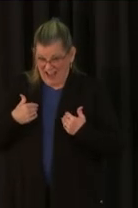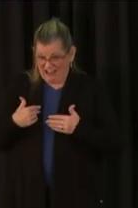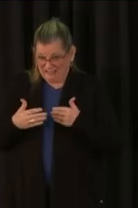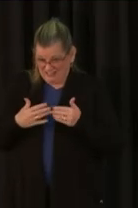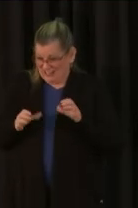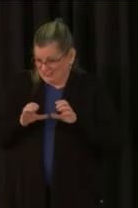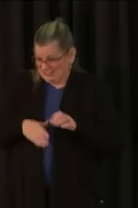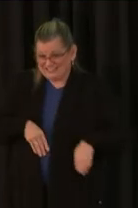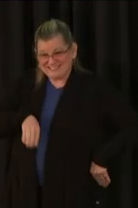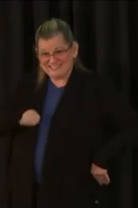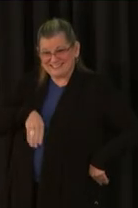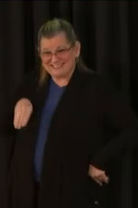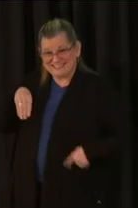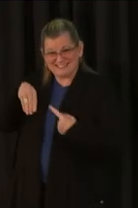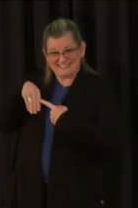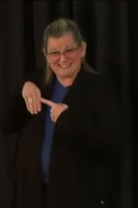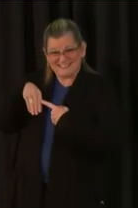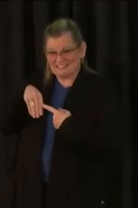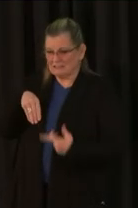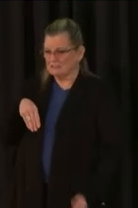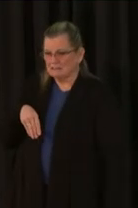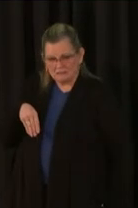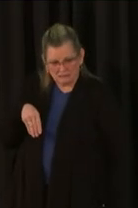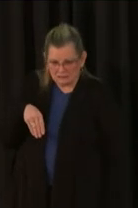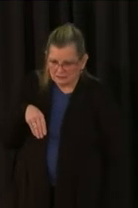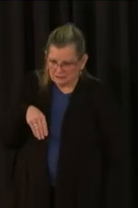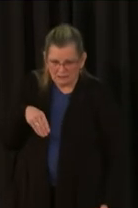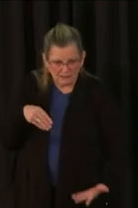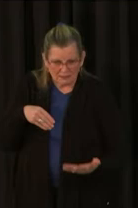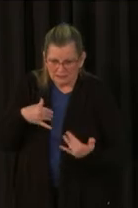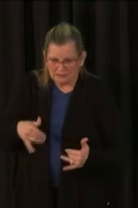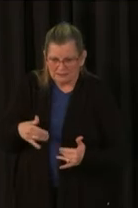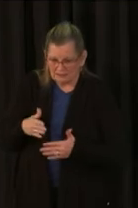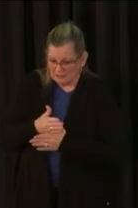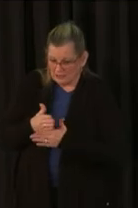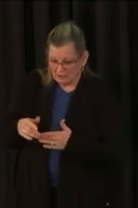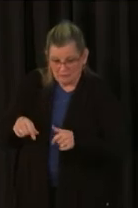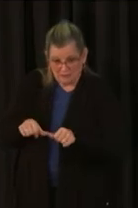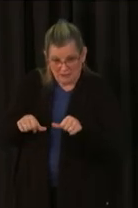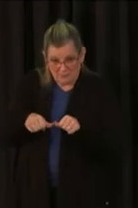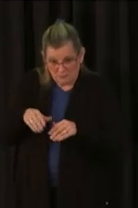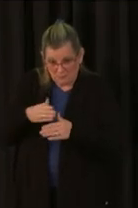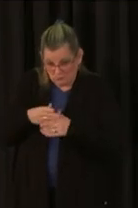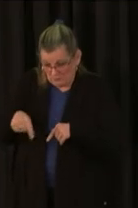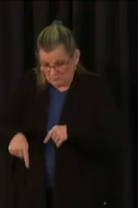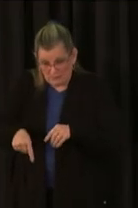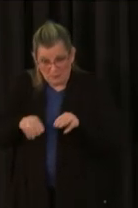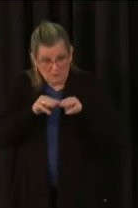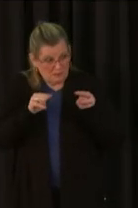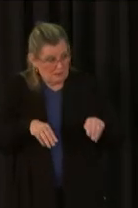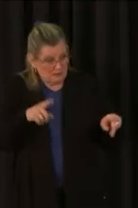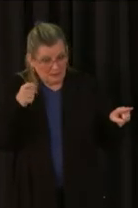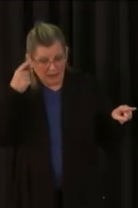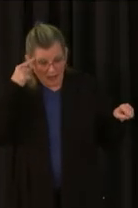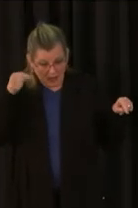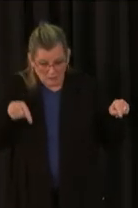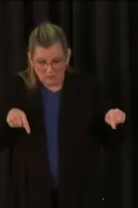this area between the Monument and the Capitol, stretching the downtown area,